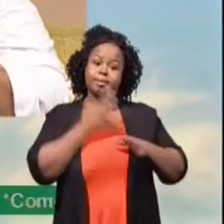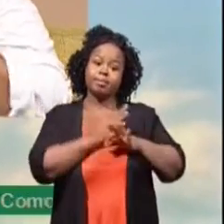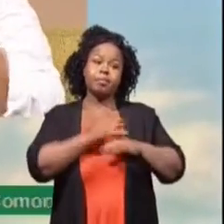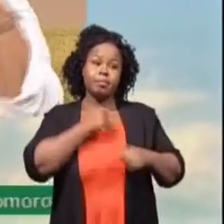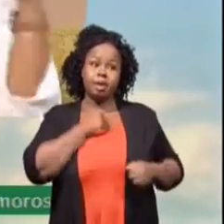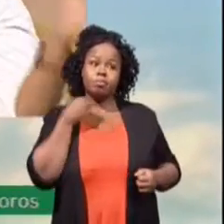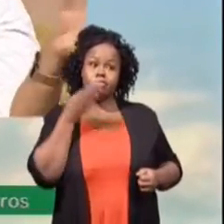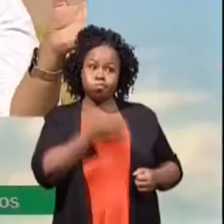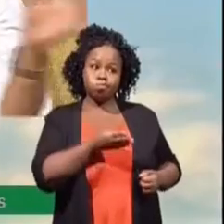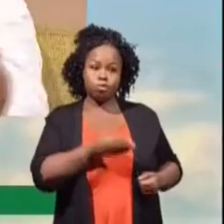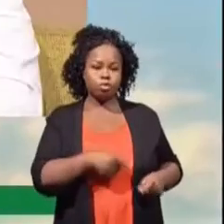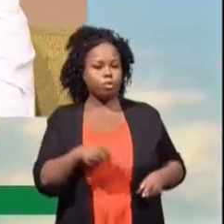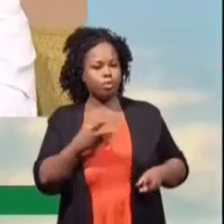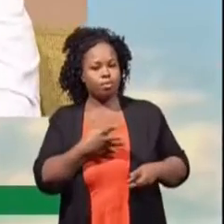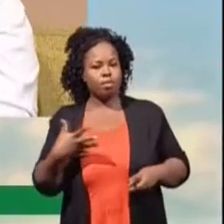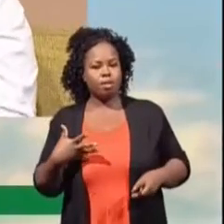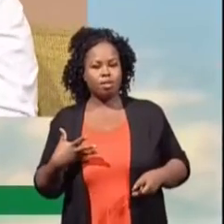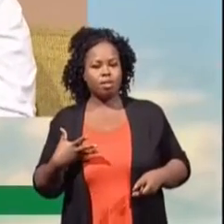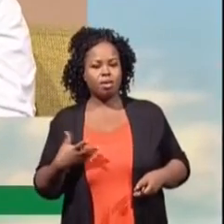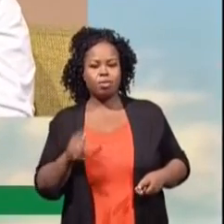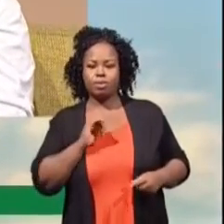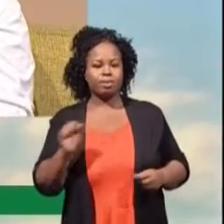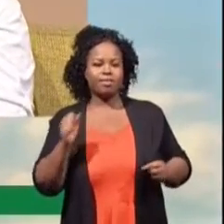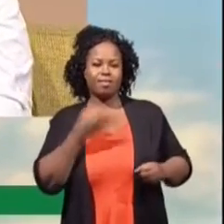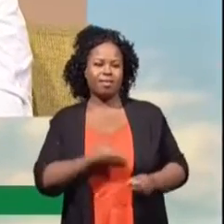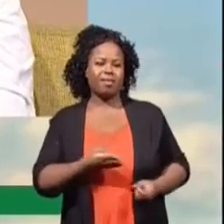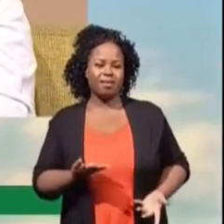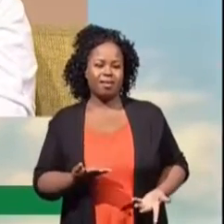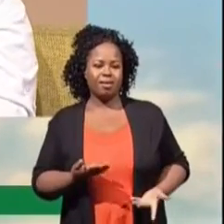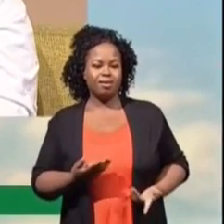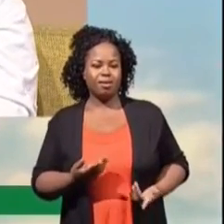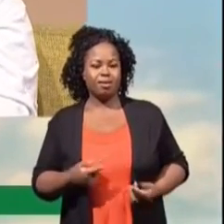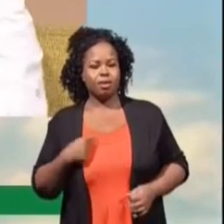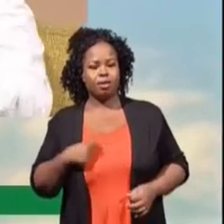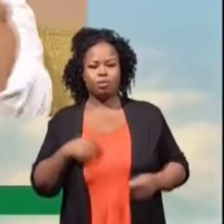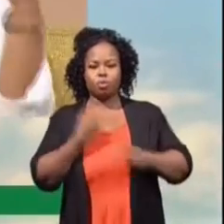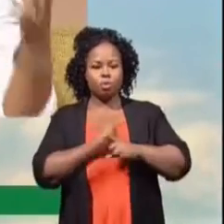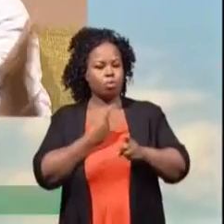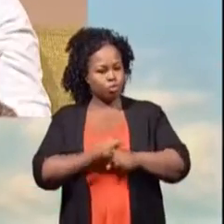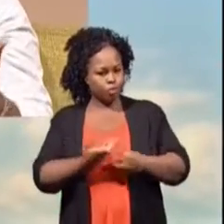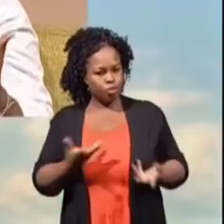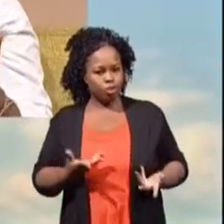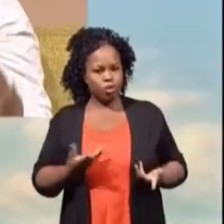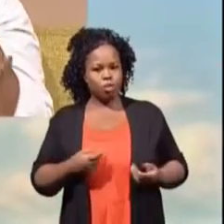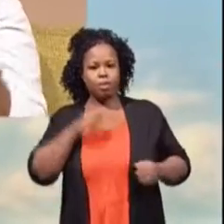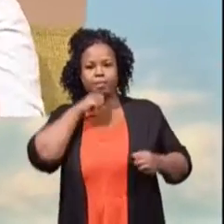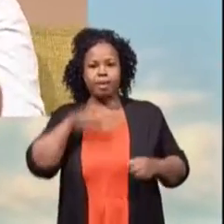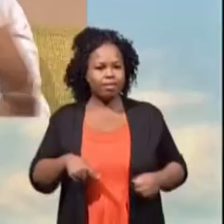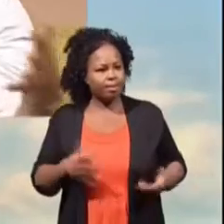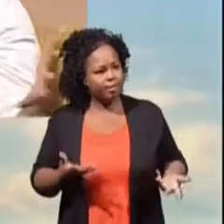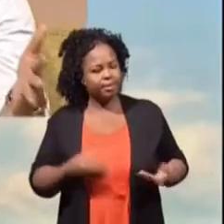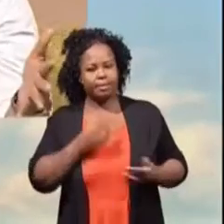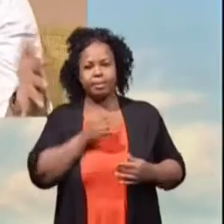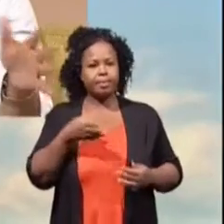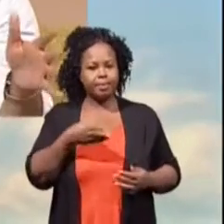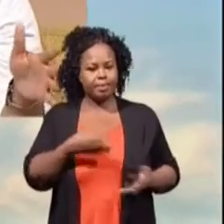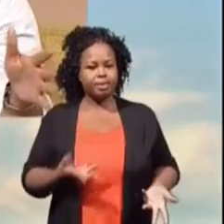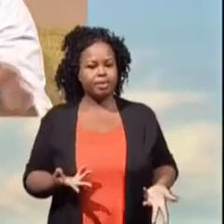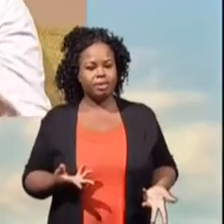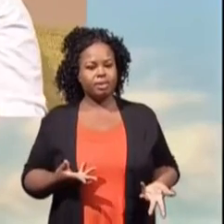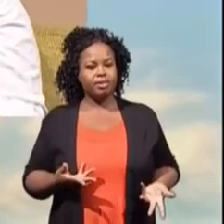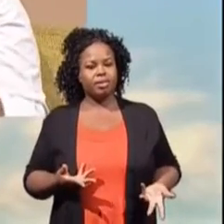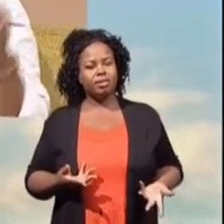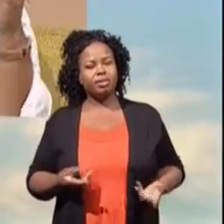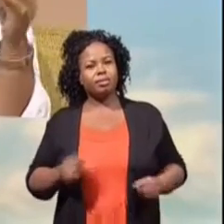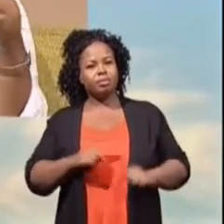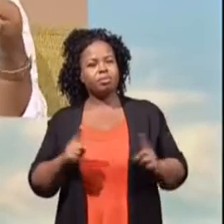although he was permanent today my mom was not a single parent but he was not there you know he was never there on big days he was never there on birthdays he was never there